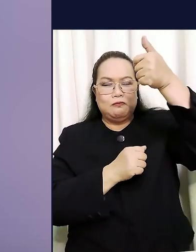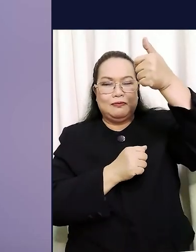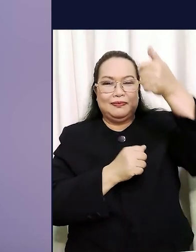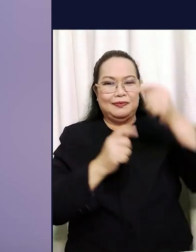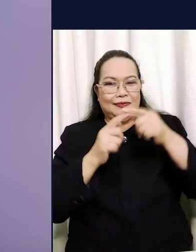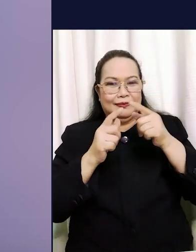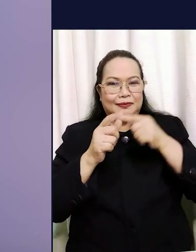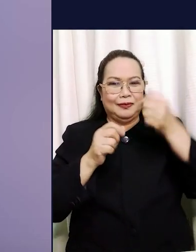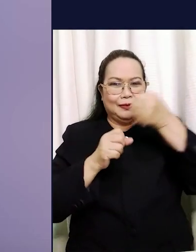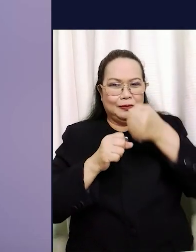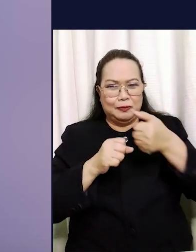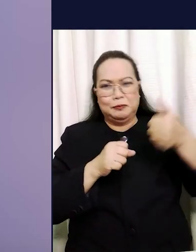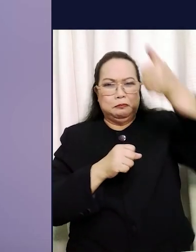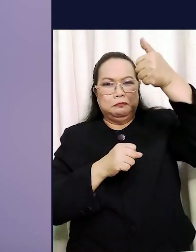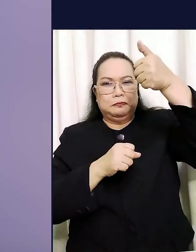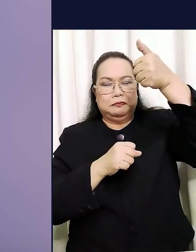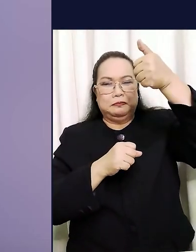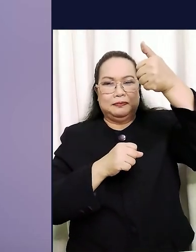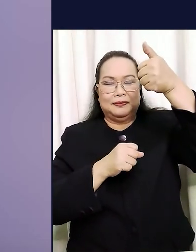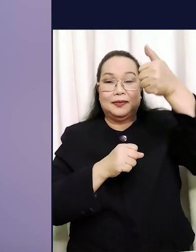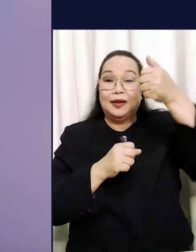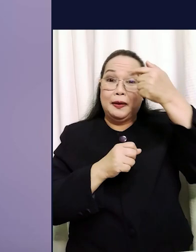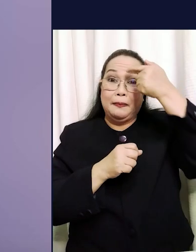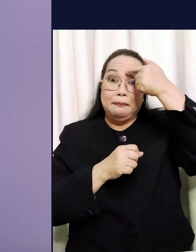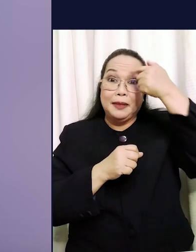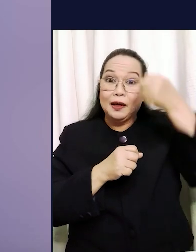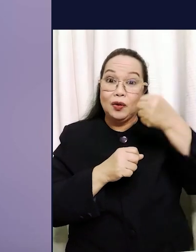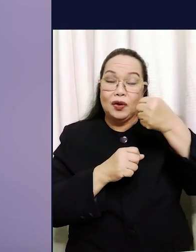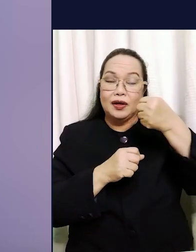superior because it has no